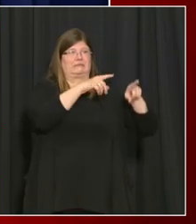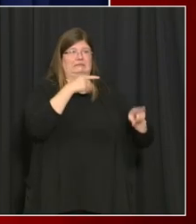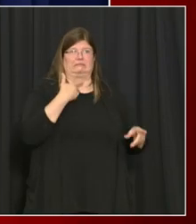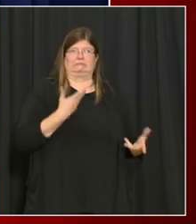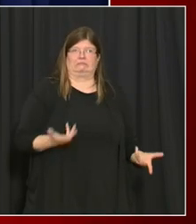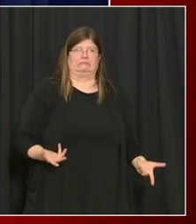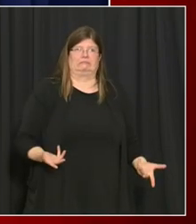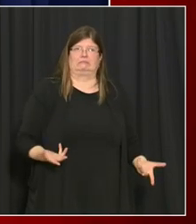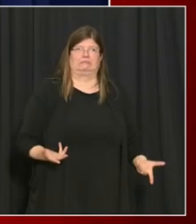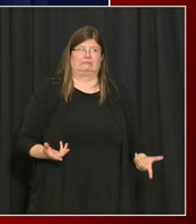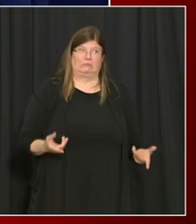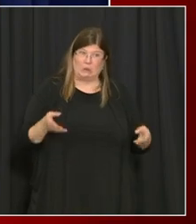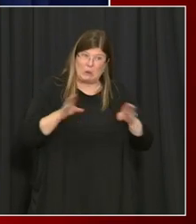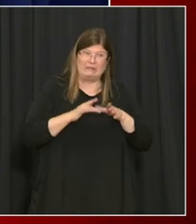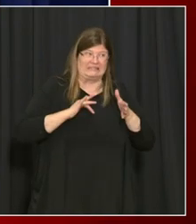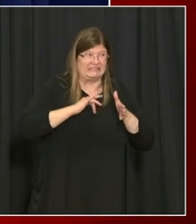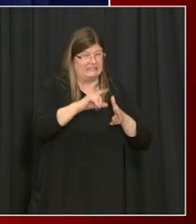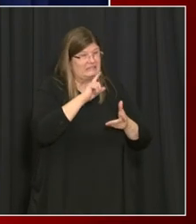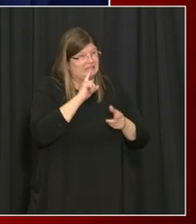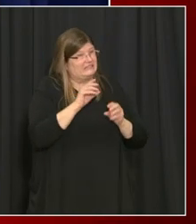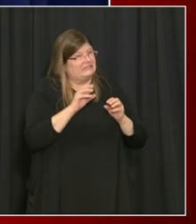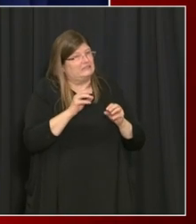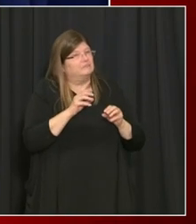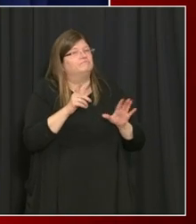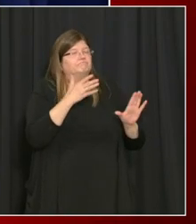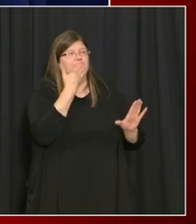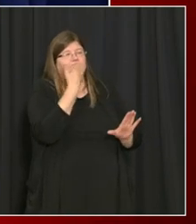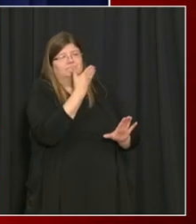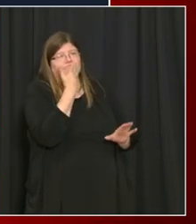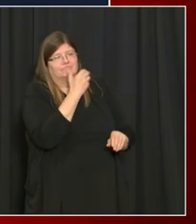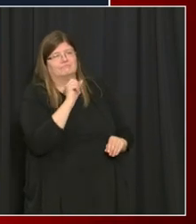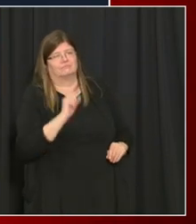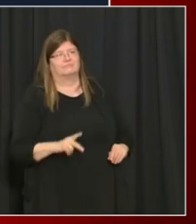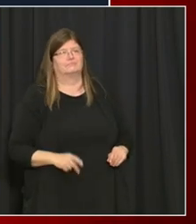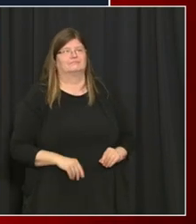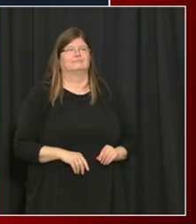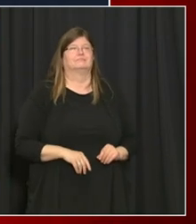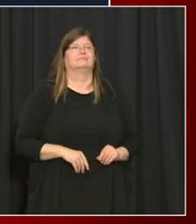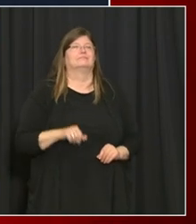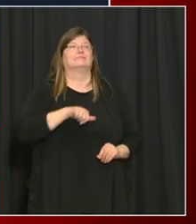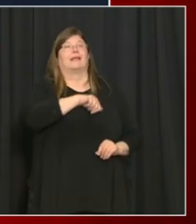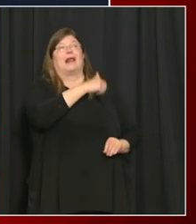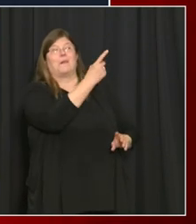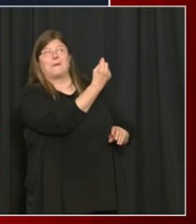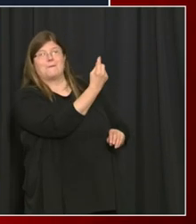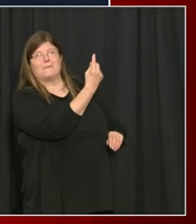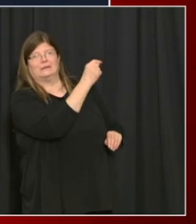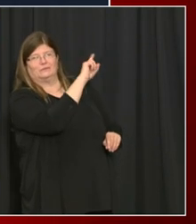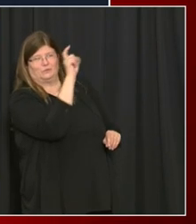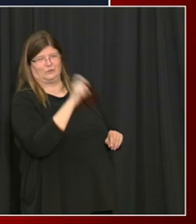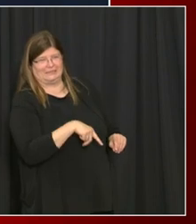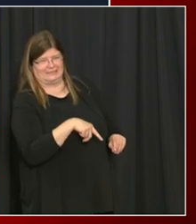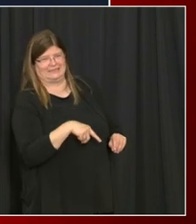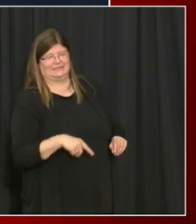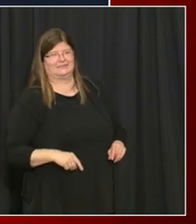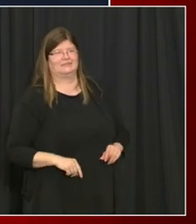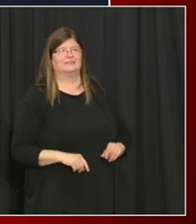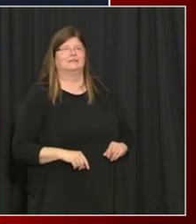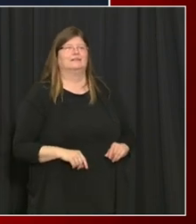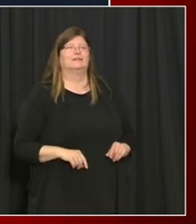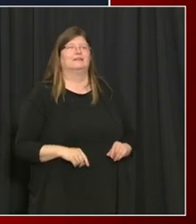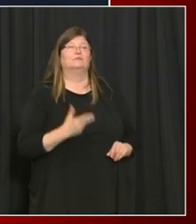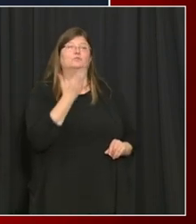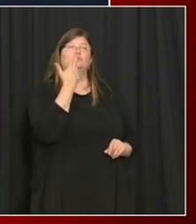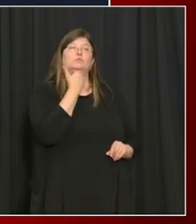concerned about safety. All right, thank you very much. And then I have a question to follow up Mark Seagraves' question about restaurants.